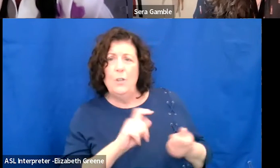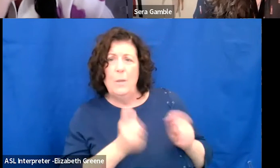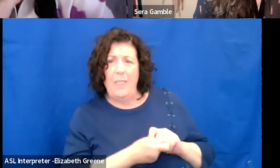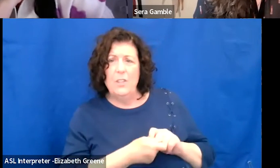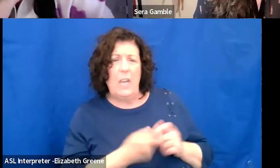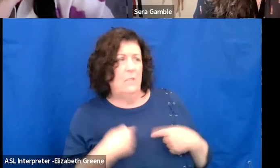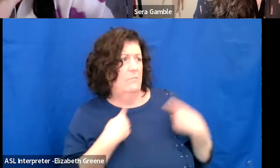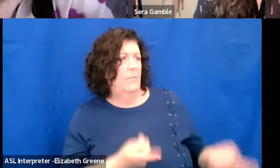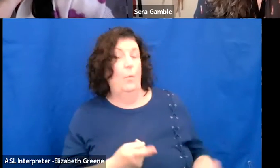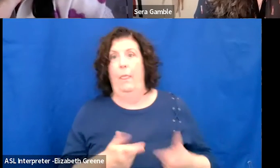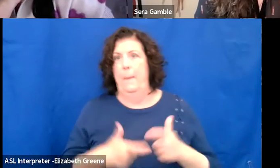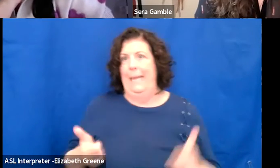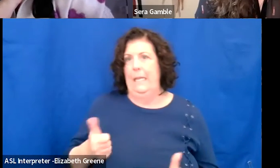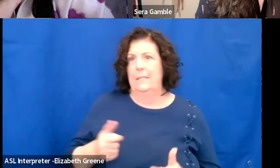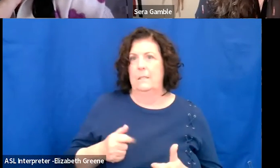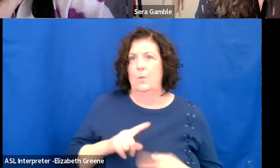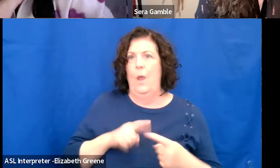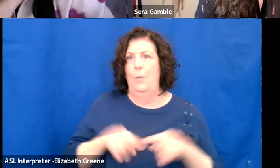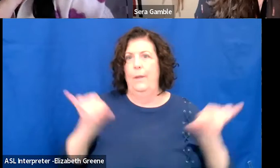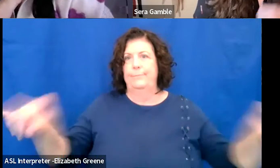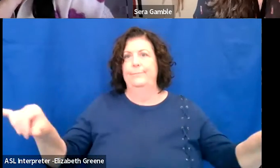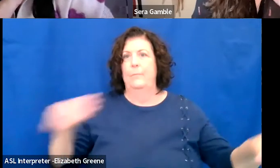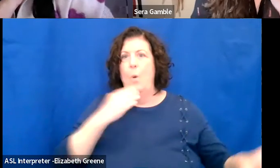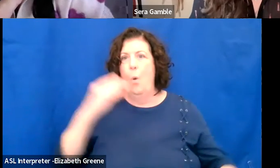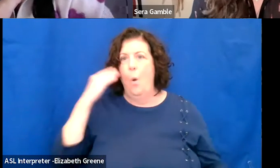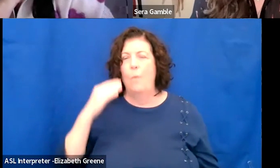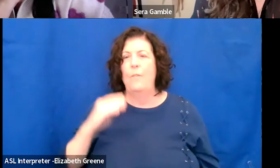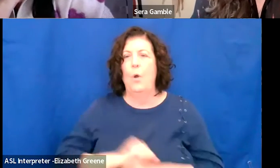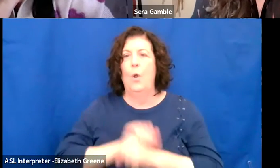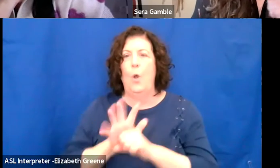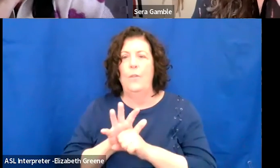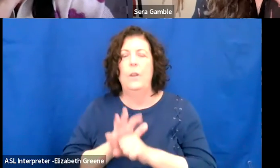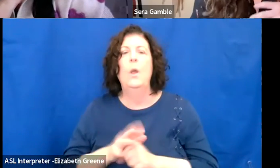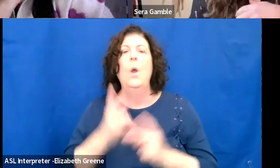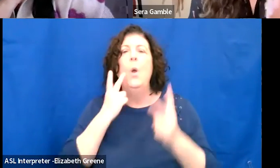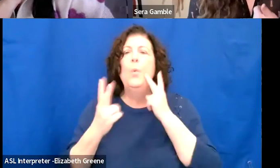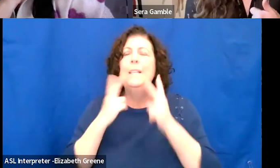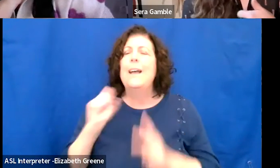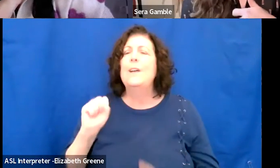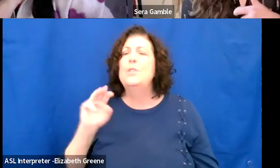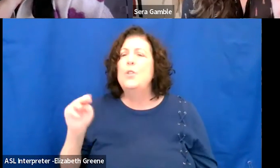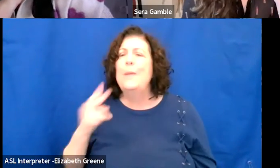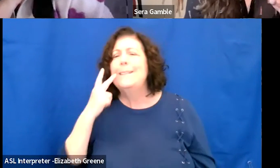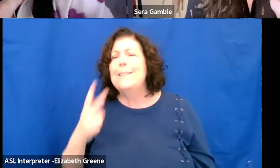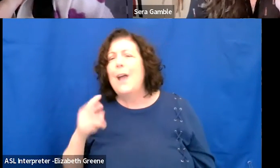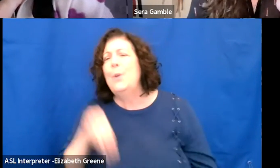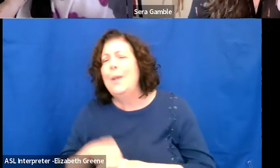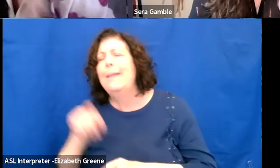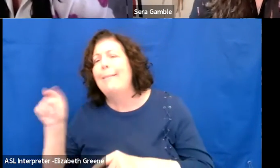Obviously, like figuring out, and I was like, we were seeing each other on the socials, me and you, like I saw you in your robe,